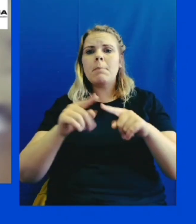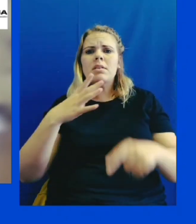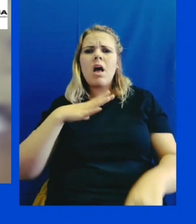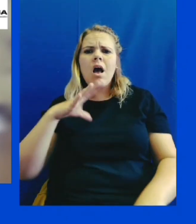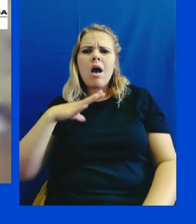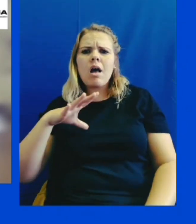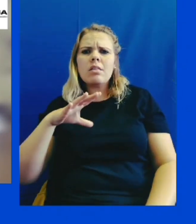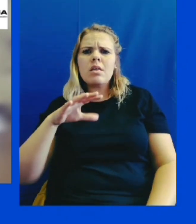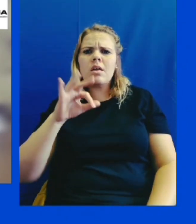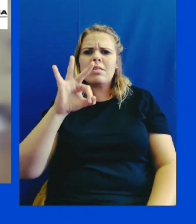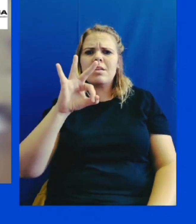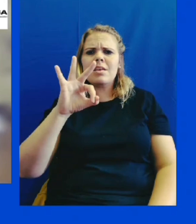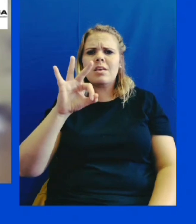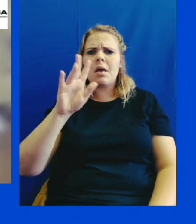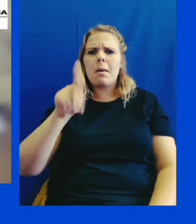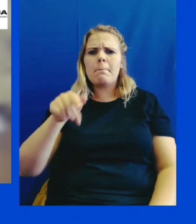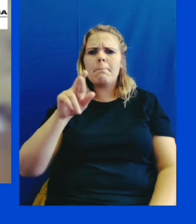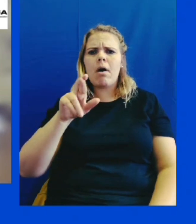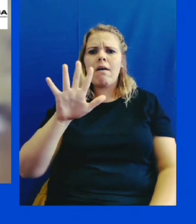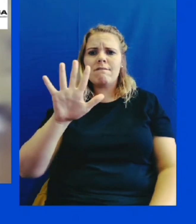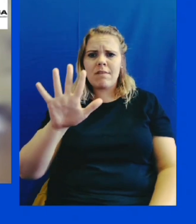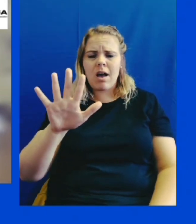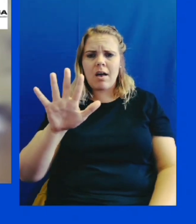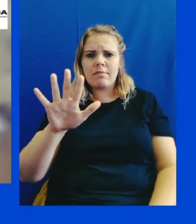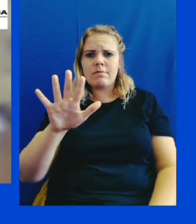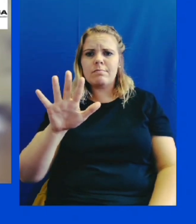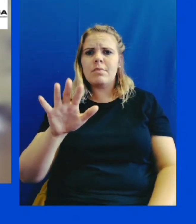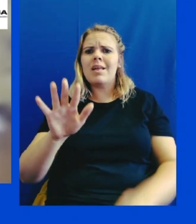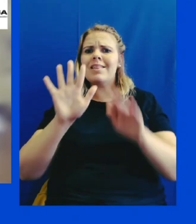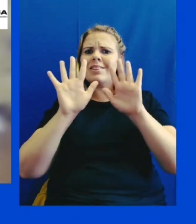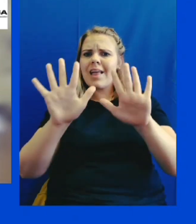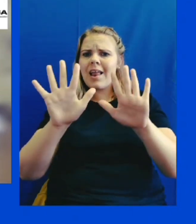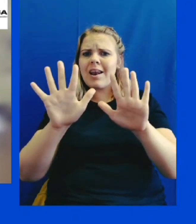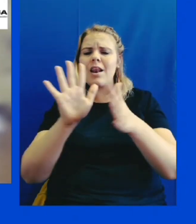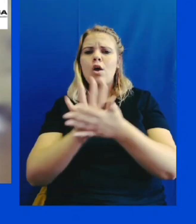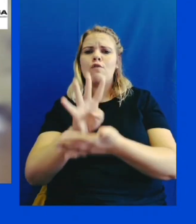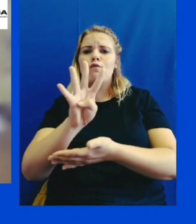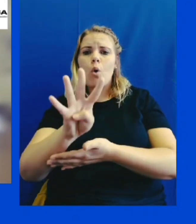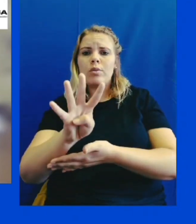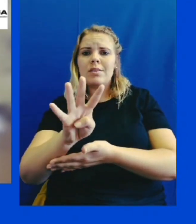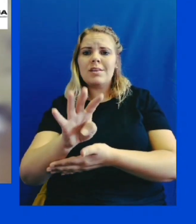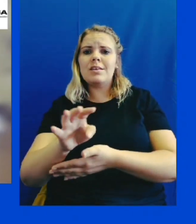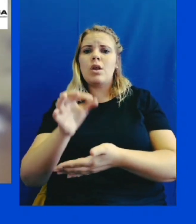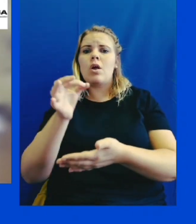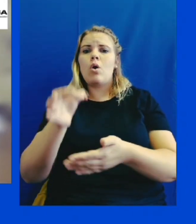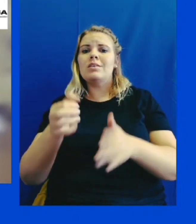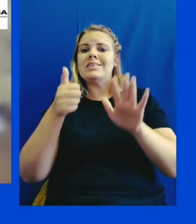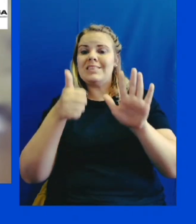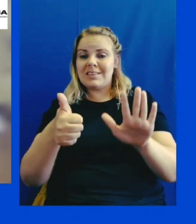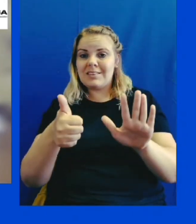But the other three par fives, 10, 14, and 6,